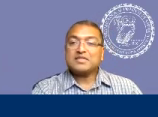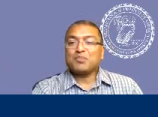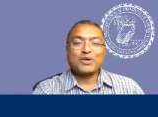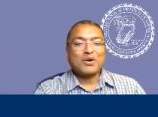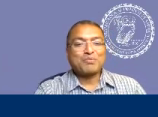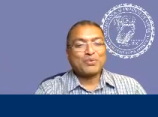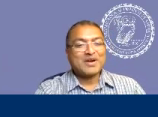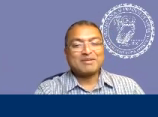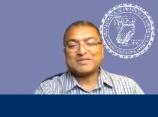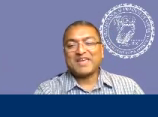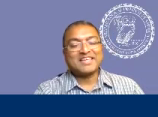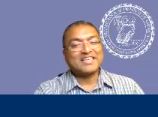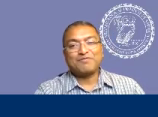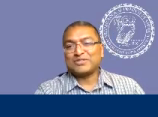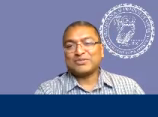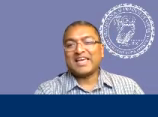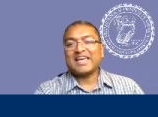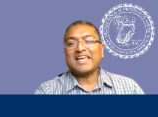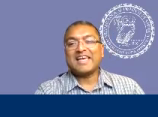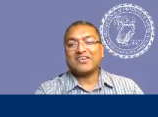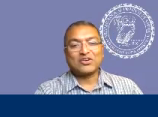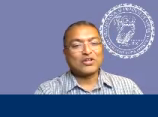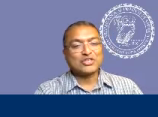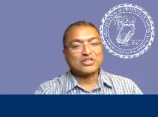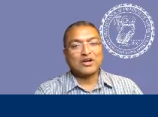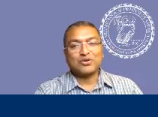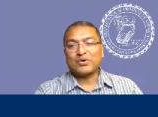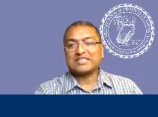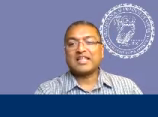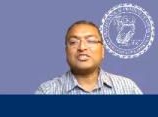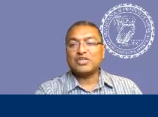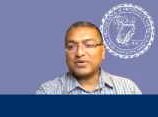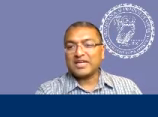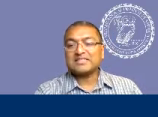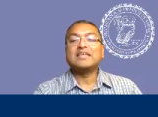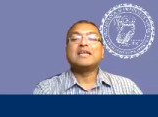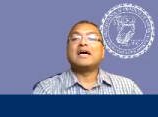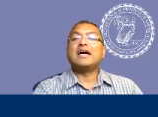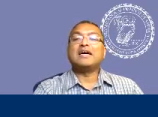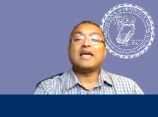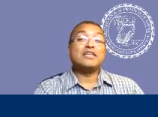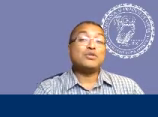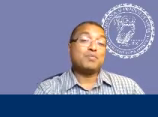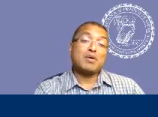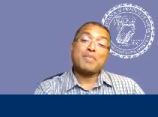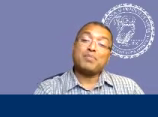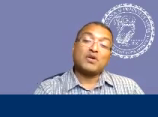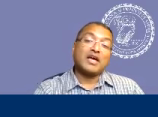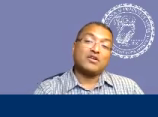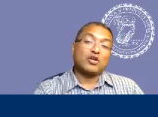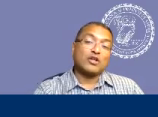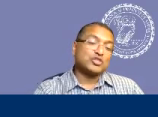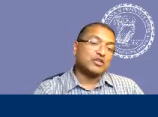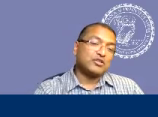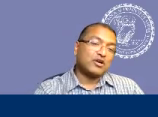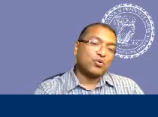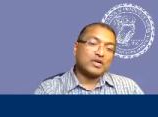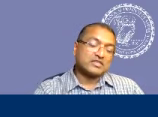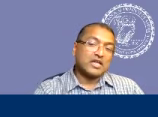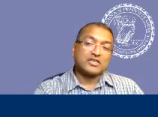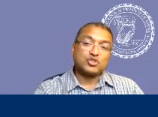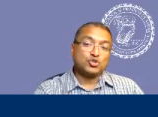the beginning, support our programs, make a gift to the AIA at archaeological.org slash donate. Uh, and you can become a member at archaeological